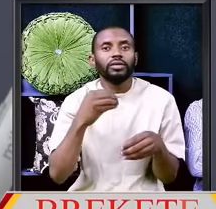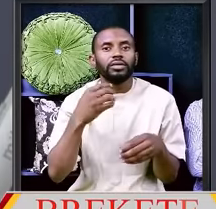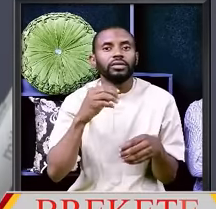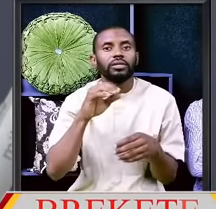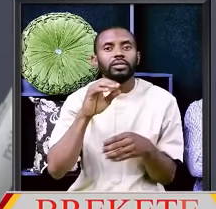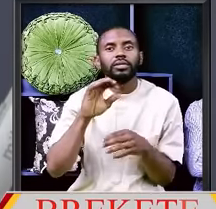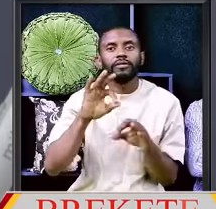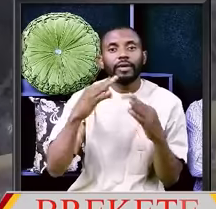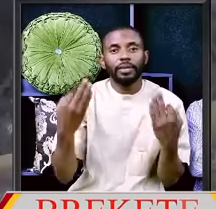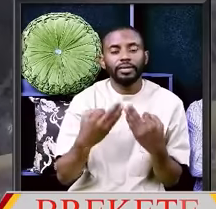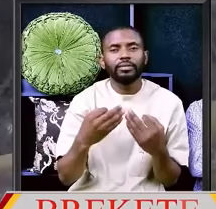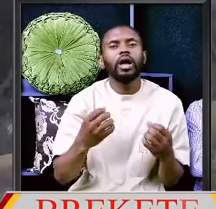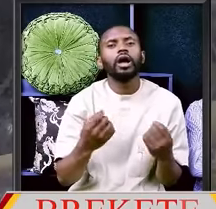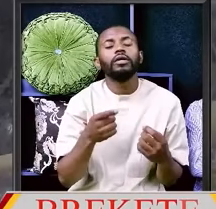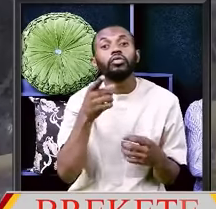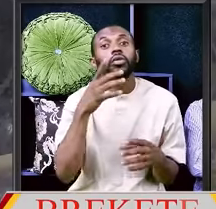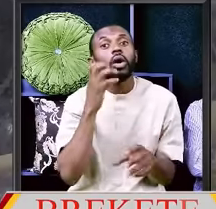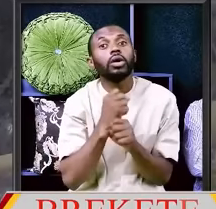Yes, sir. How much is it?